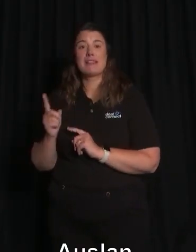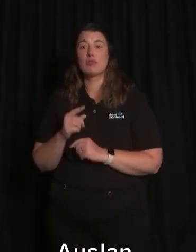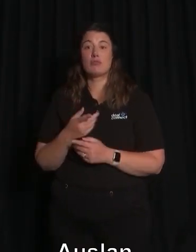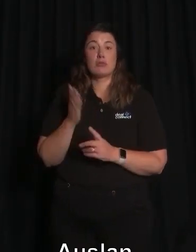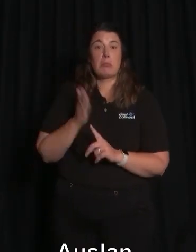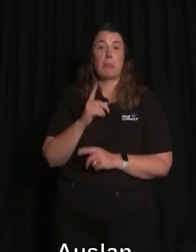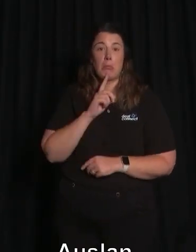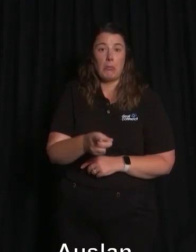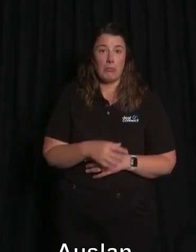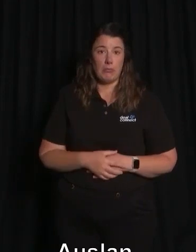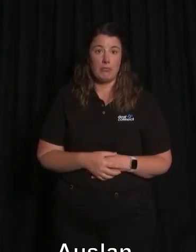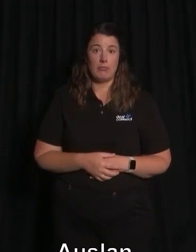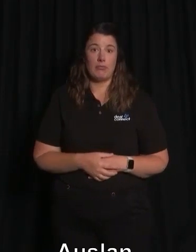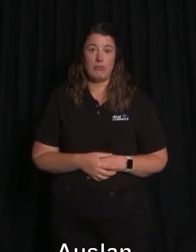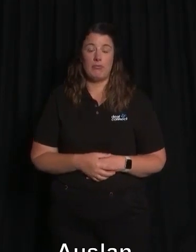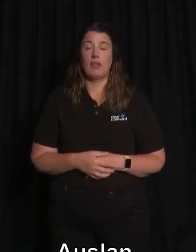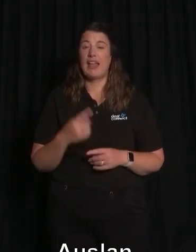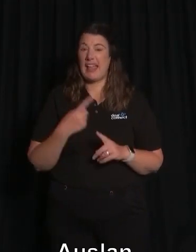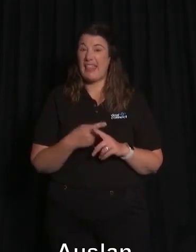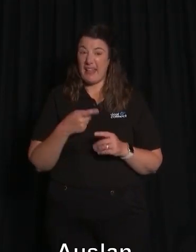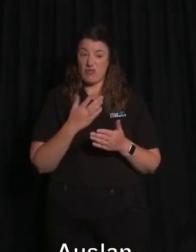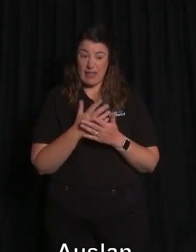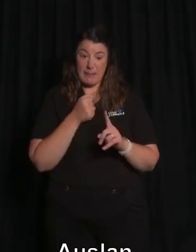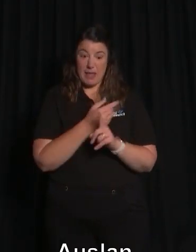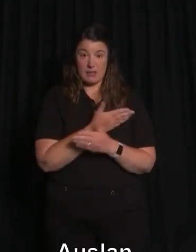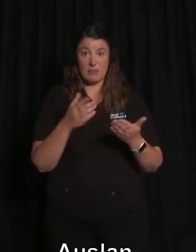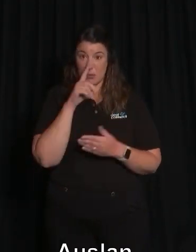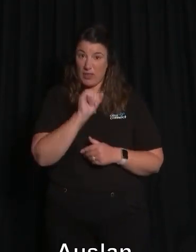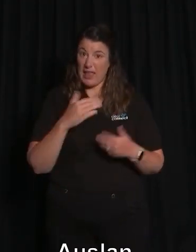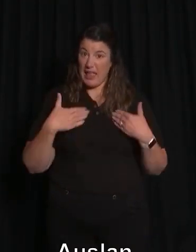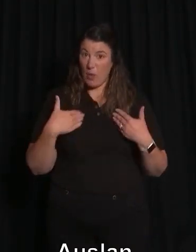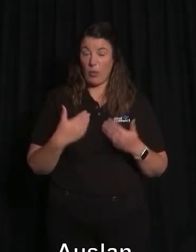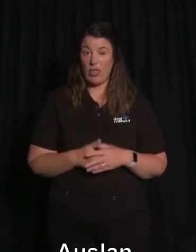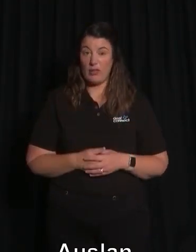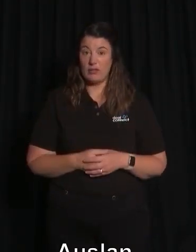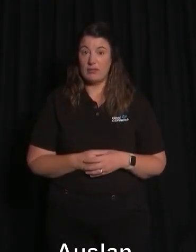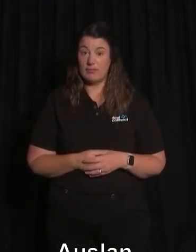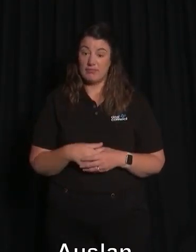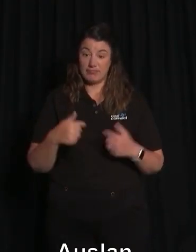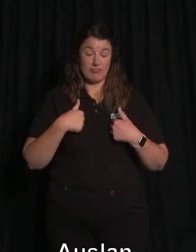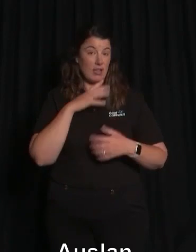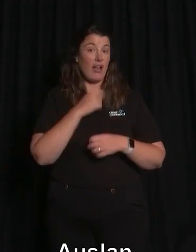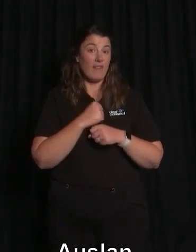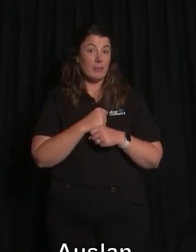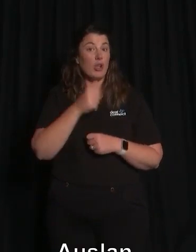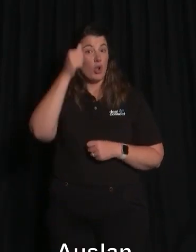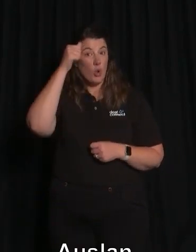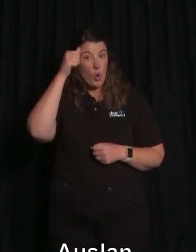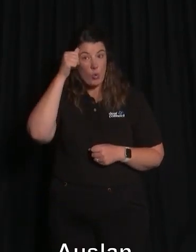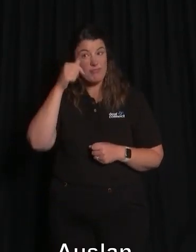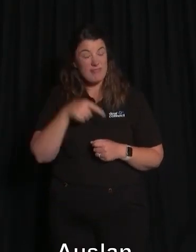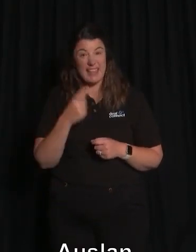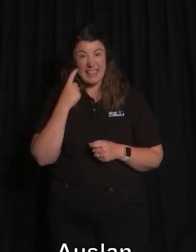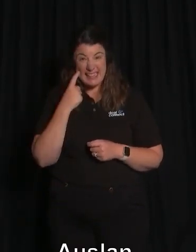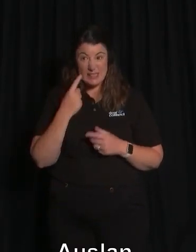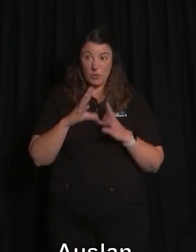inextricably linked to adverse health outcomes. I know, and we as a government know, these issues are complicated and